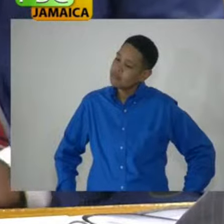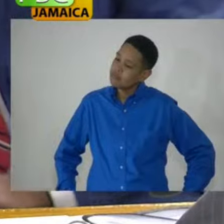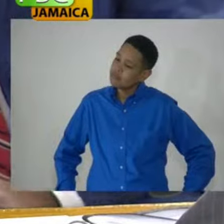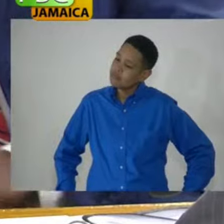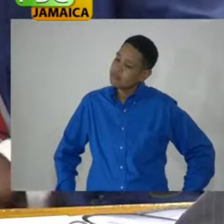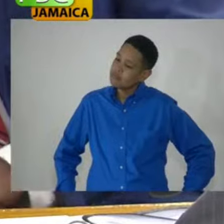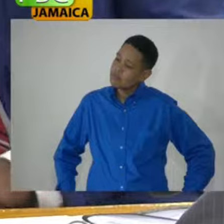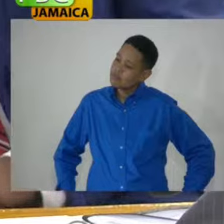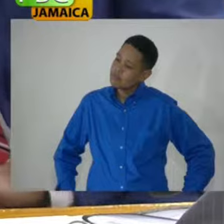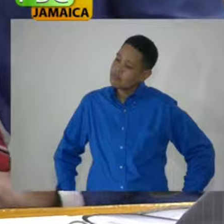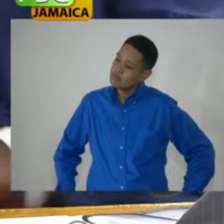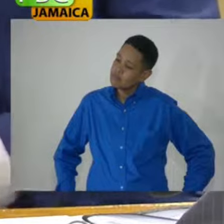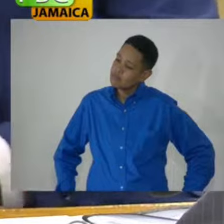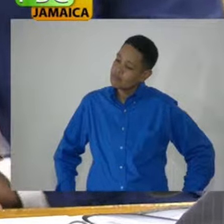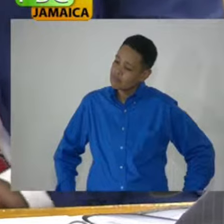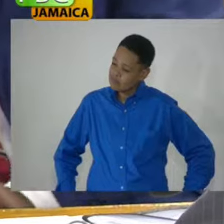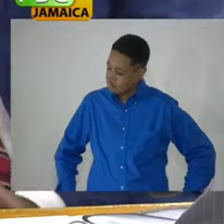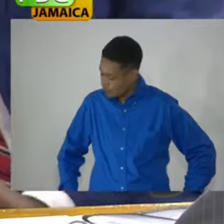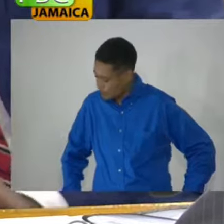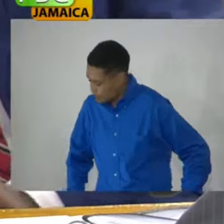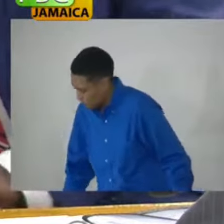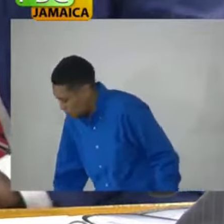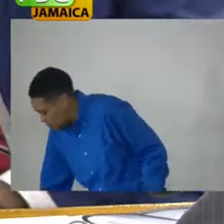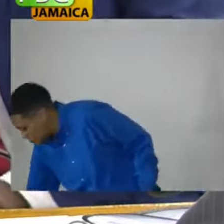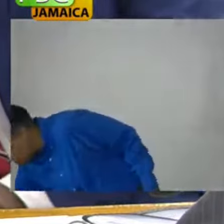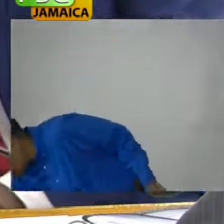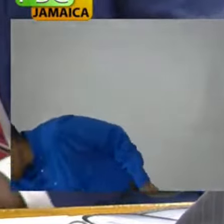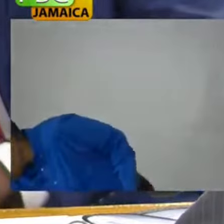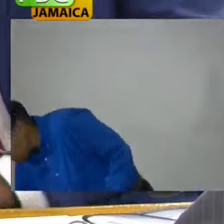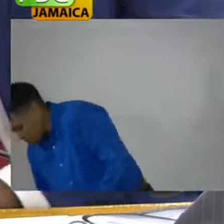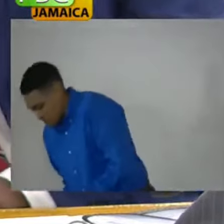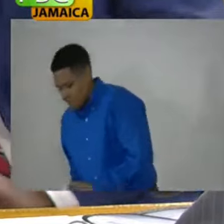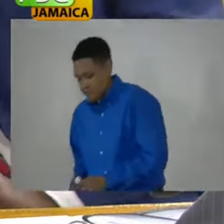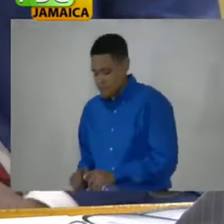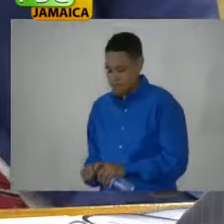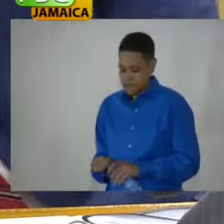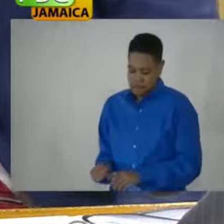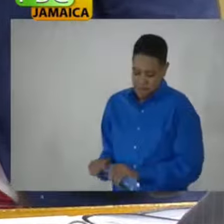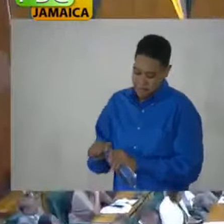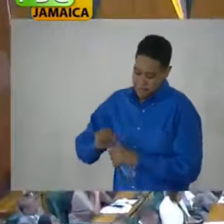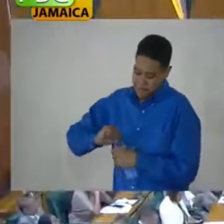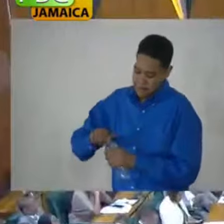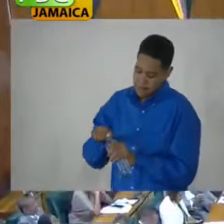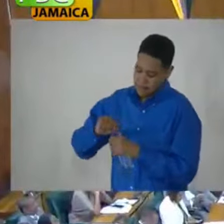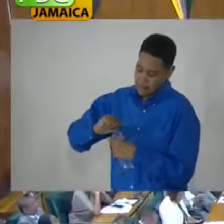He